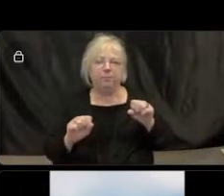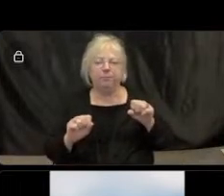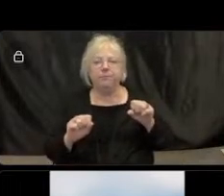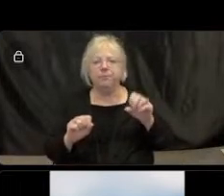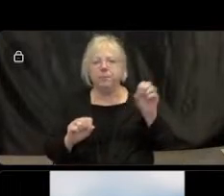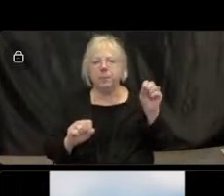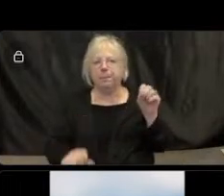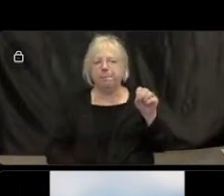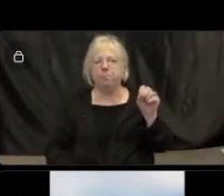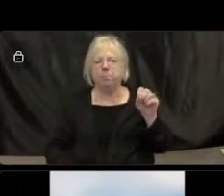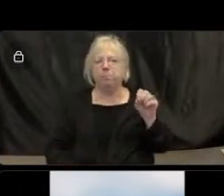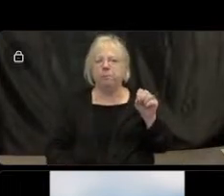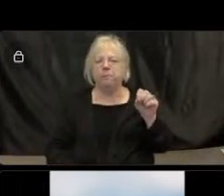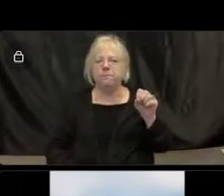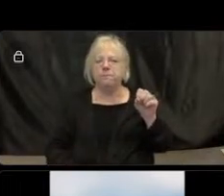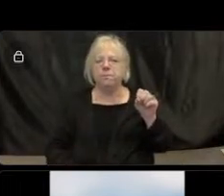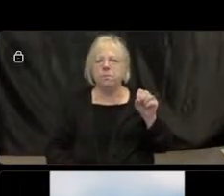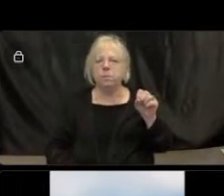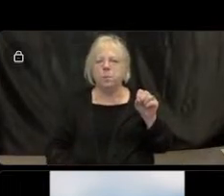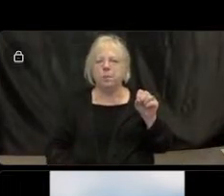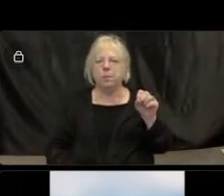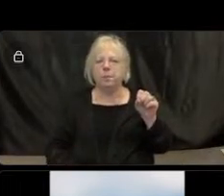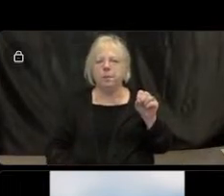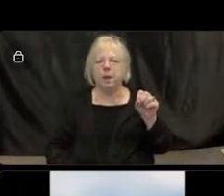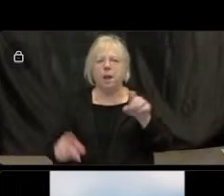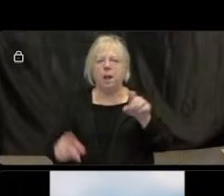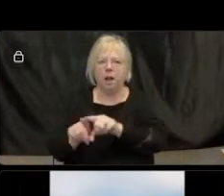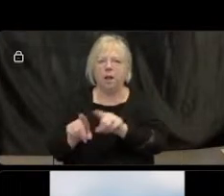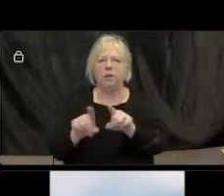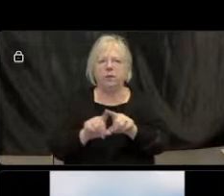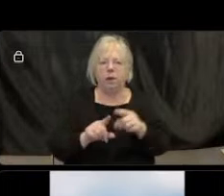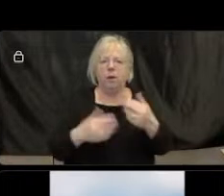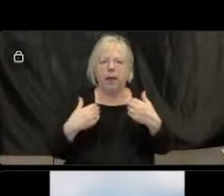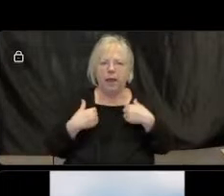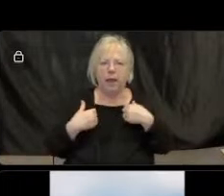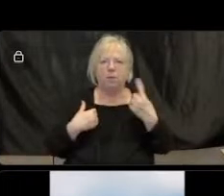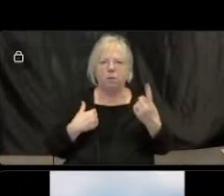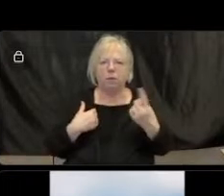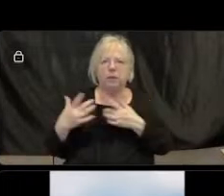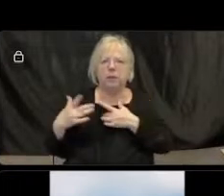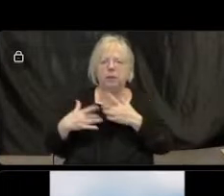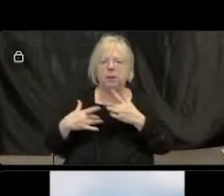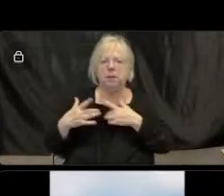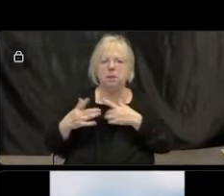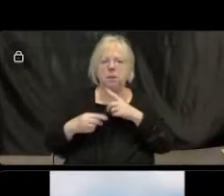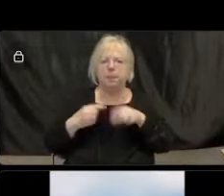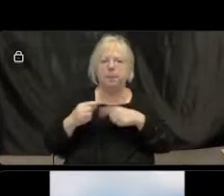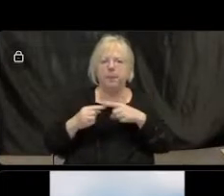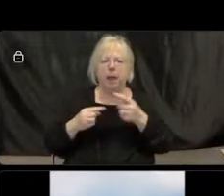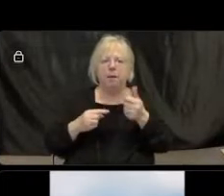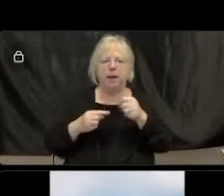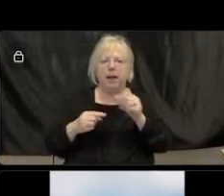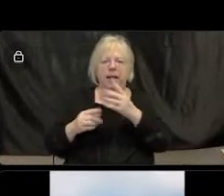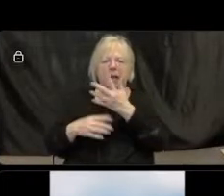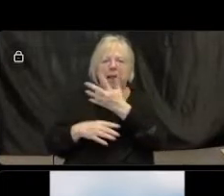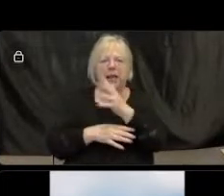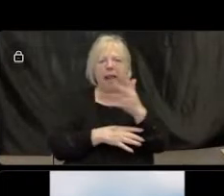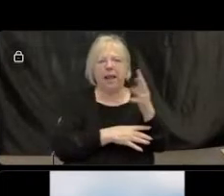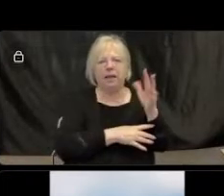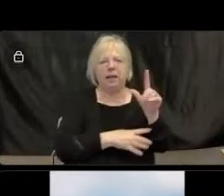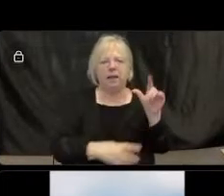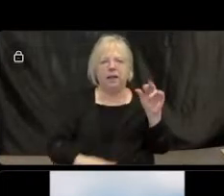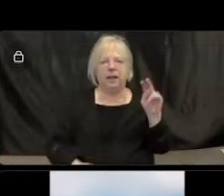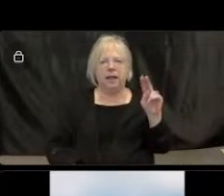Yes, there was also a concern about any landscaping that would